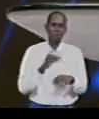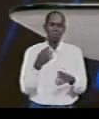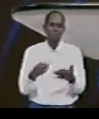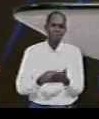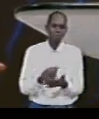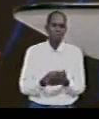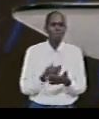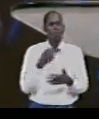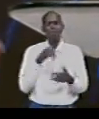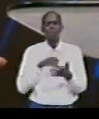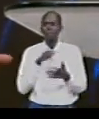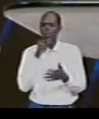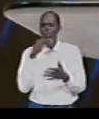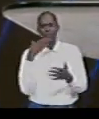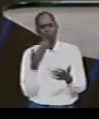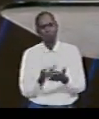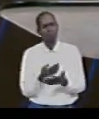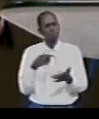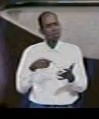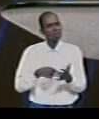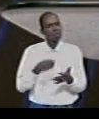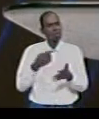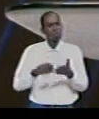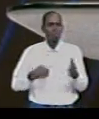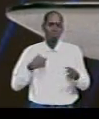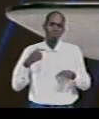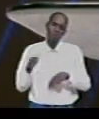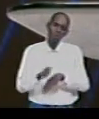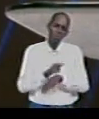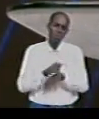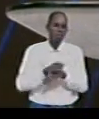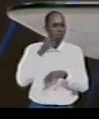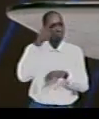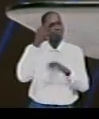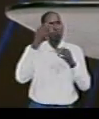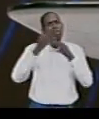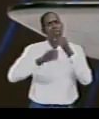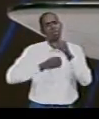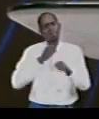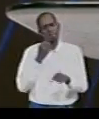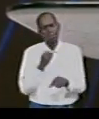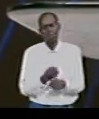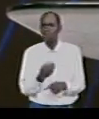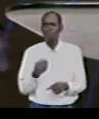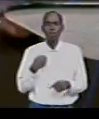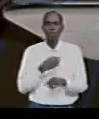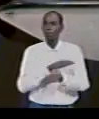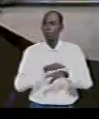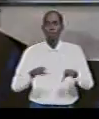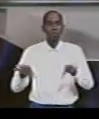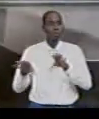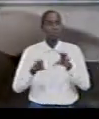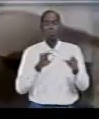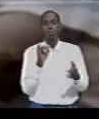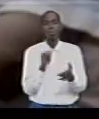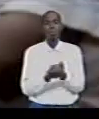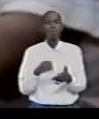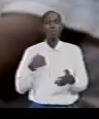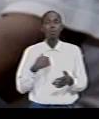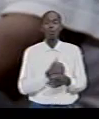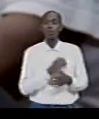now? This is what we have been laboring for all these many years. Don't do that.